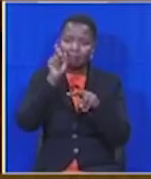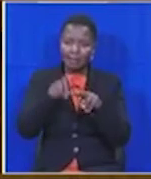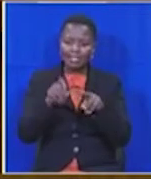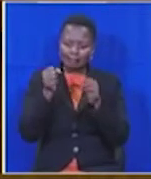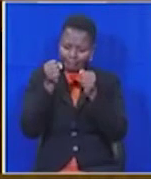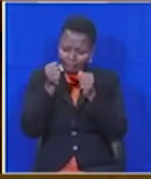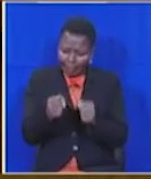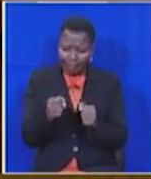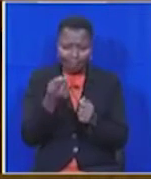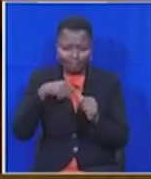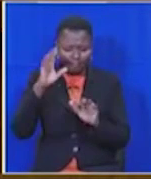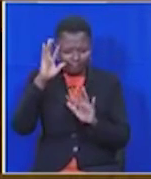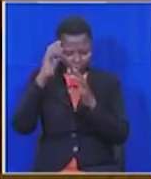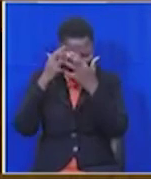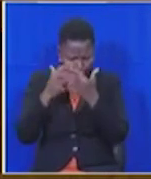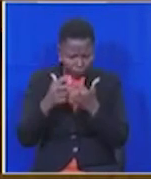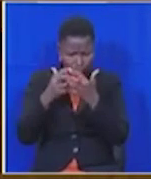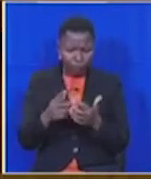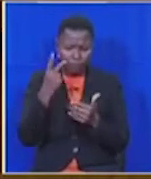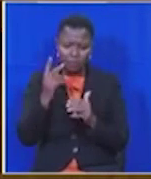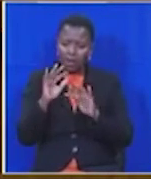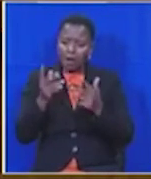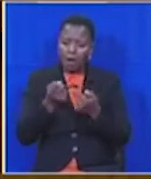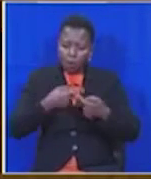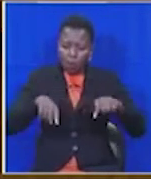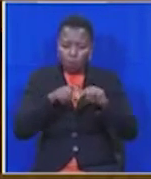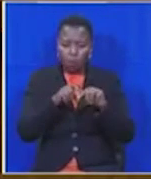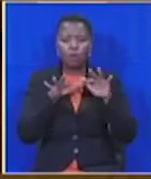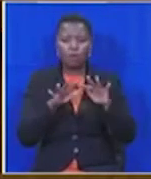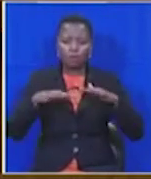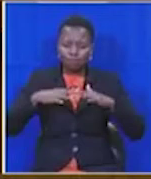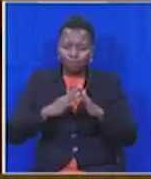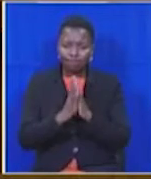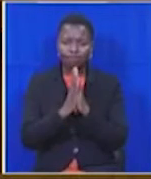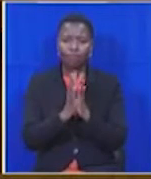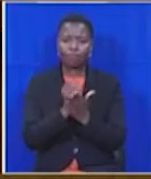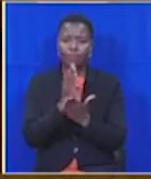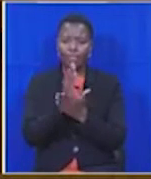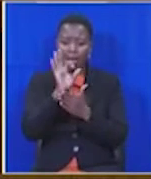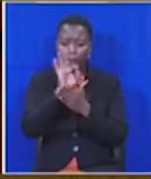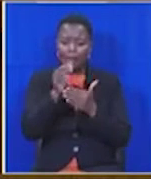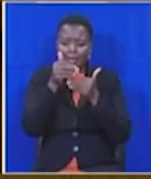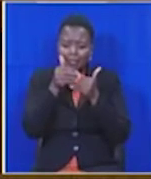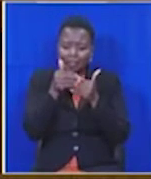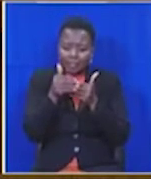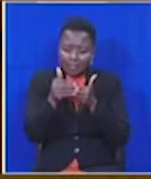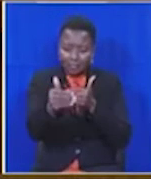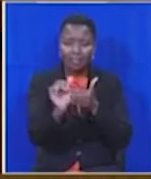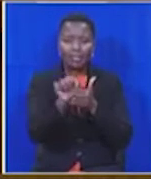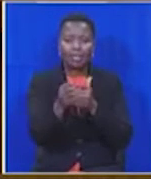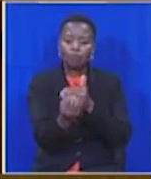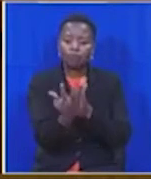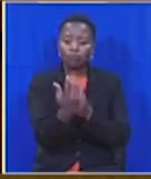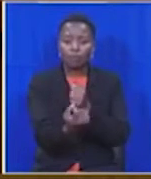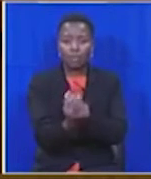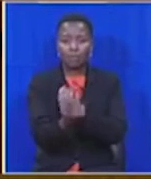and dig deep to find the reservoirs of goodwill and common national interest to map out a common road forward. Step by